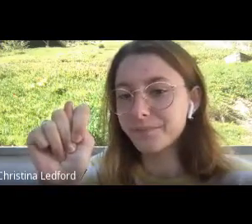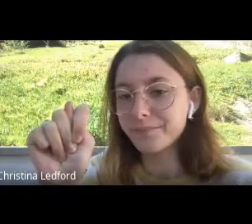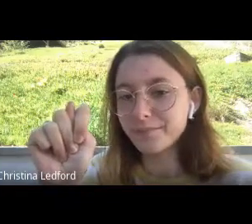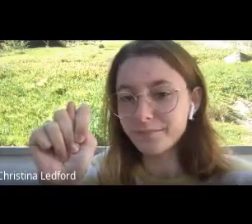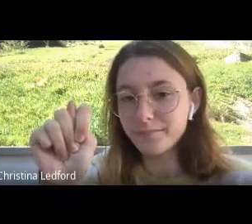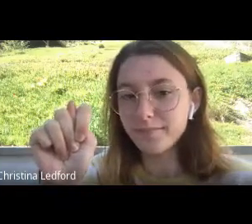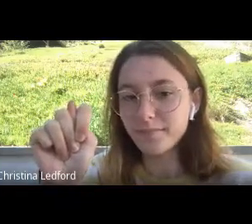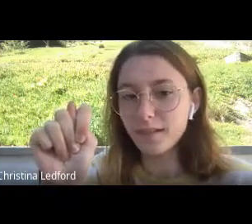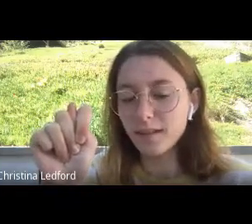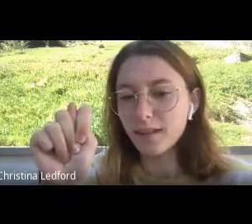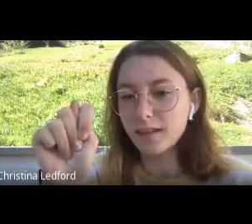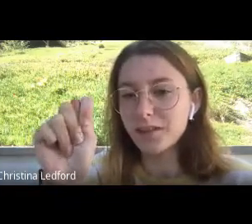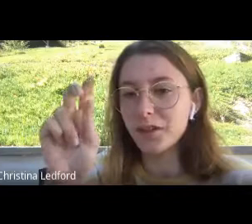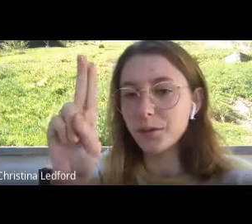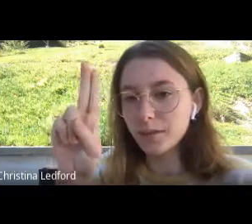thumb.